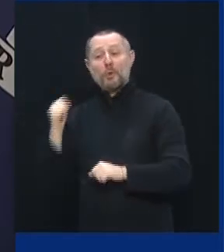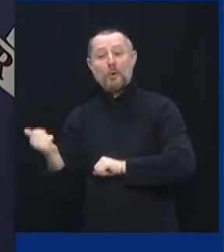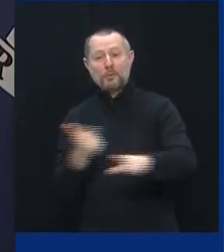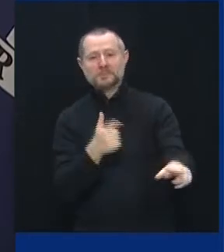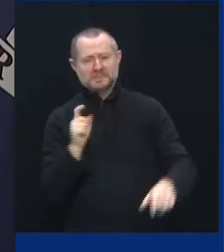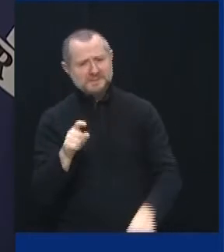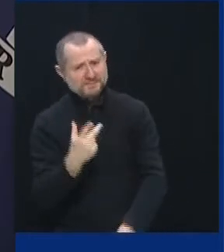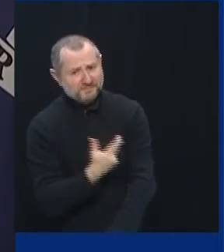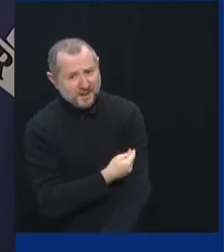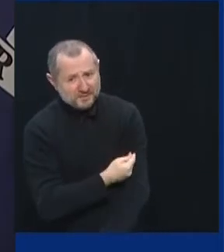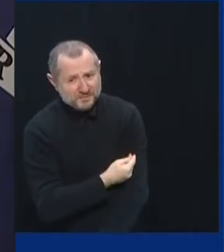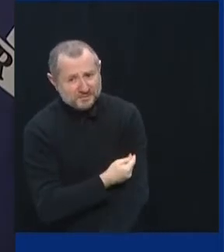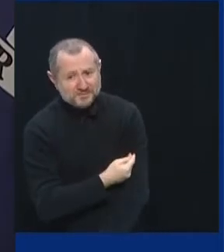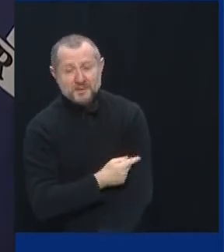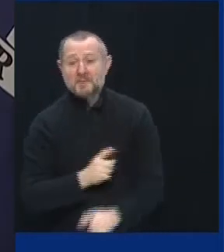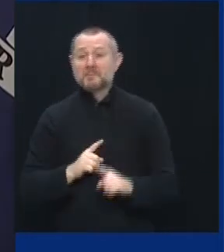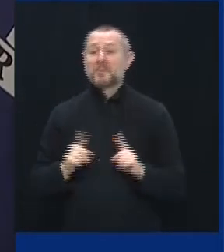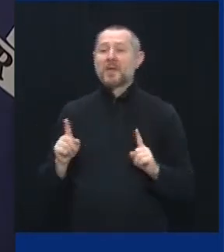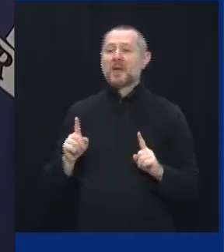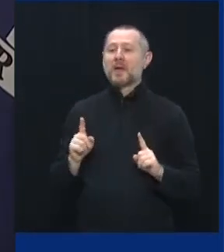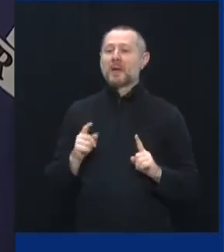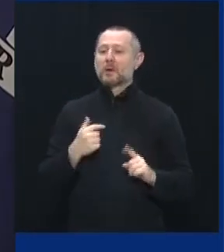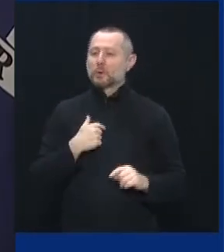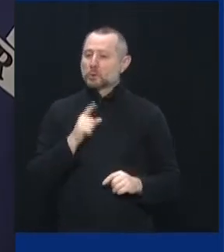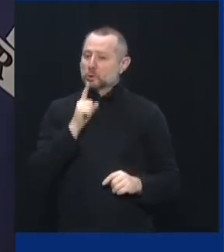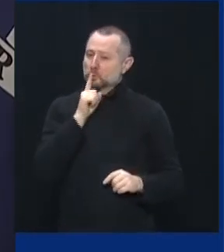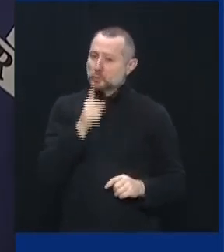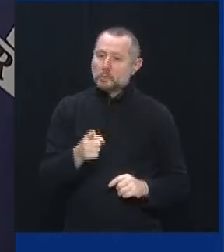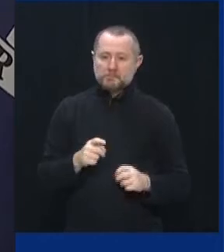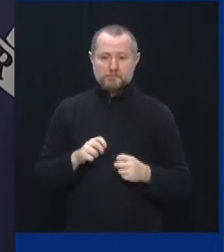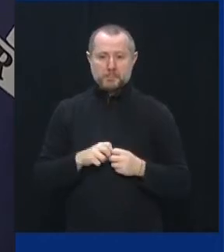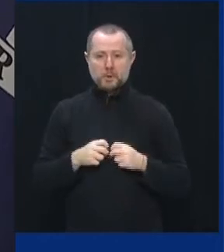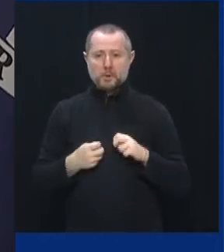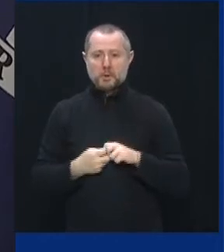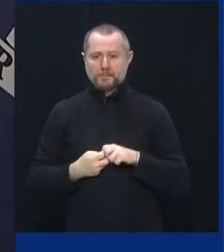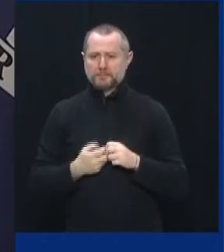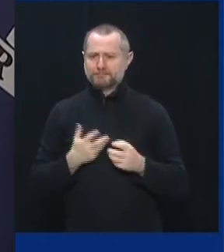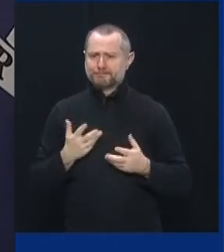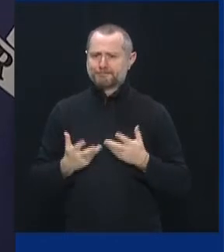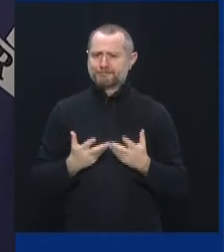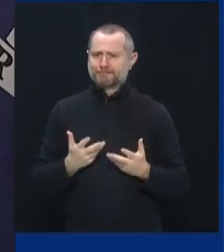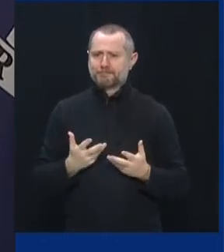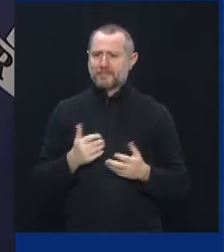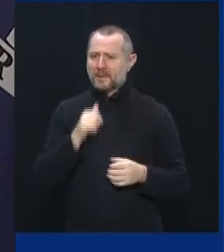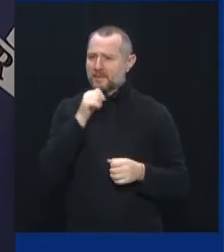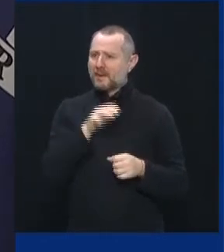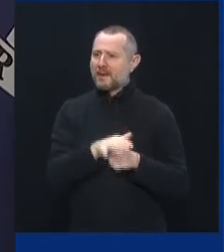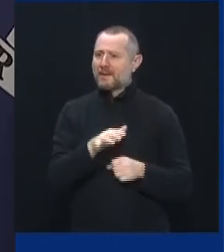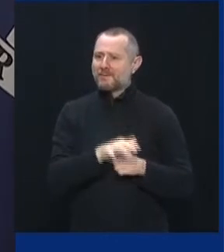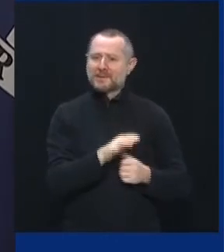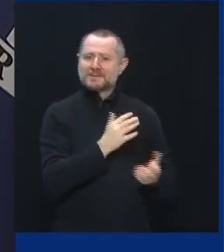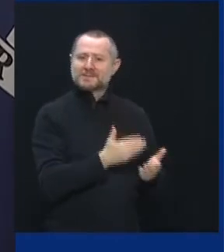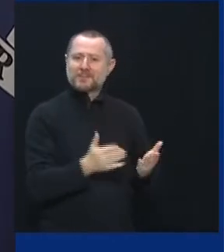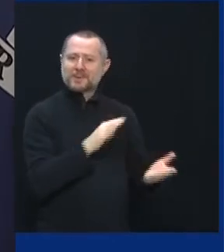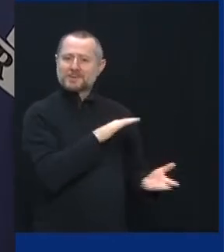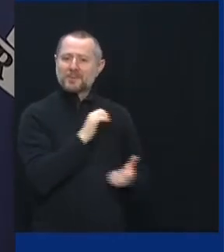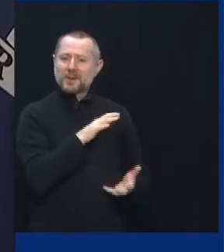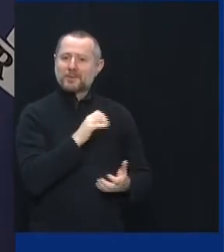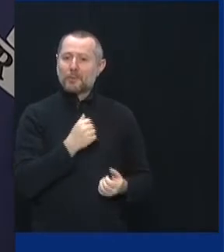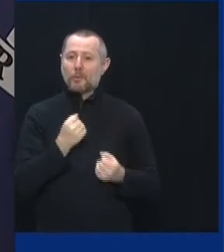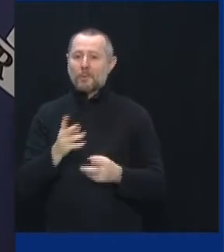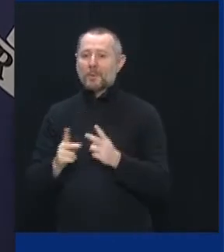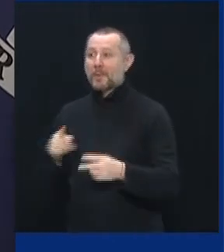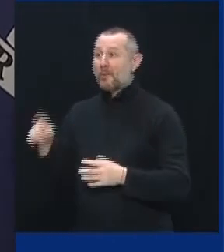a practical problem of supply and demand. You know, you have